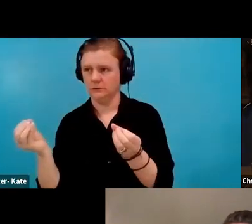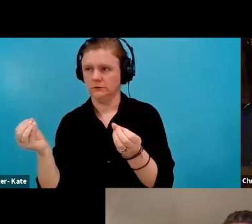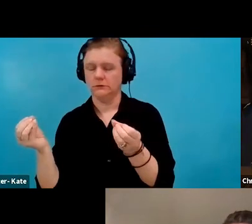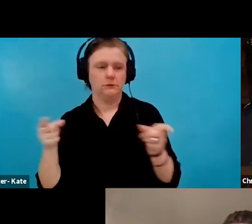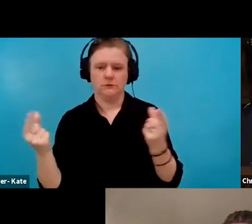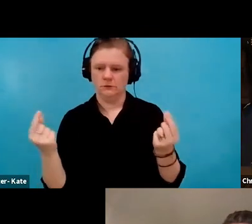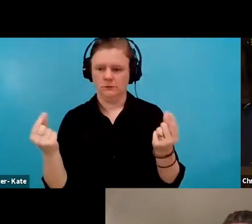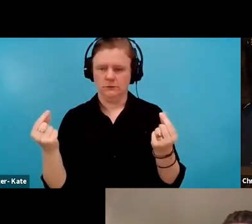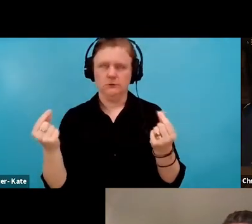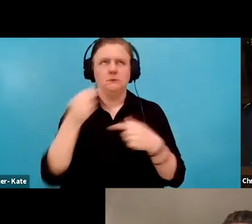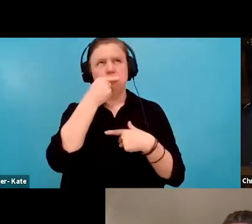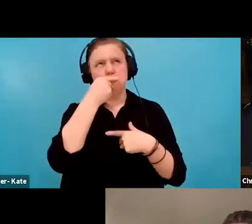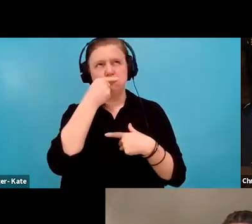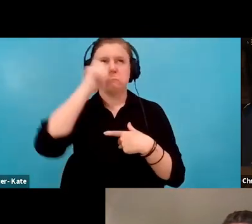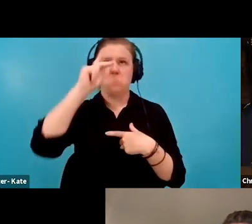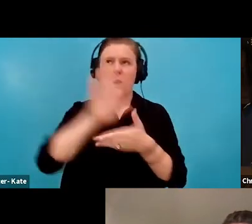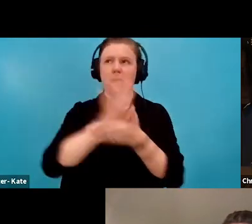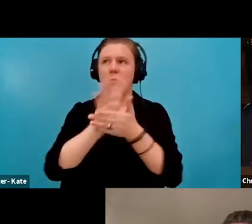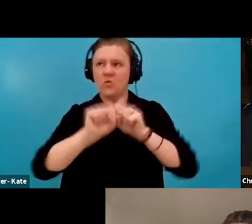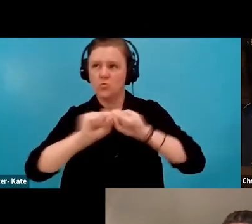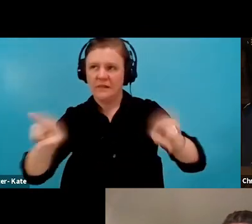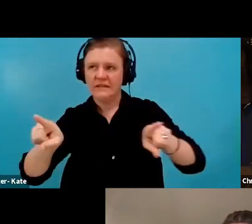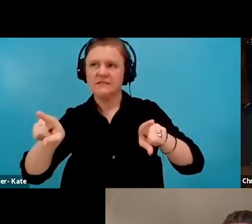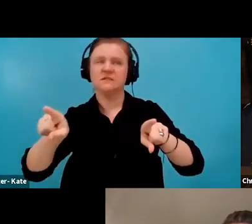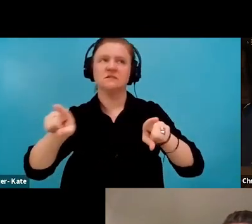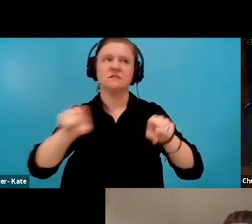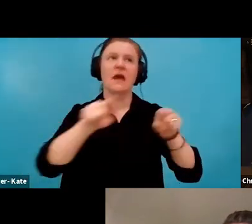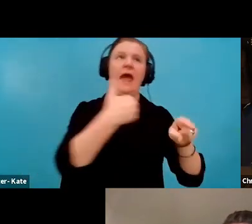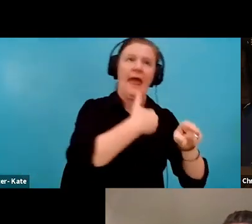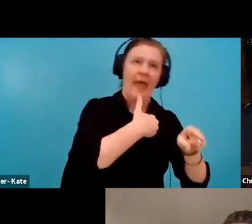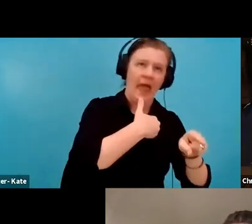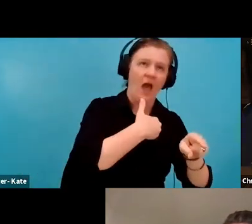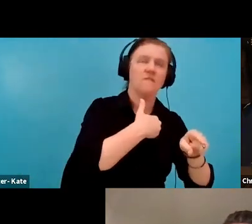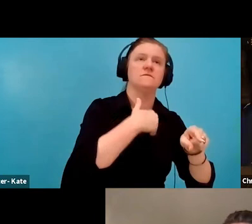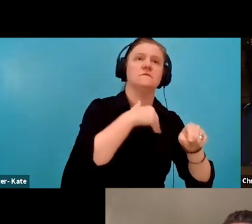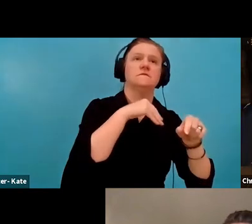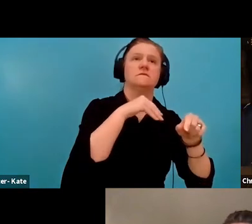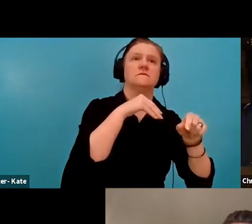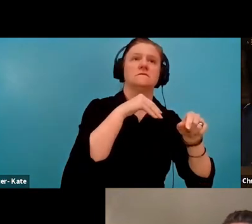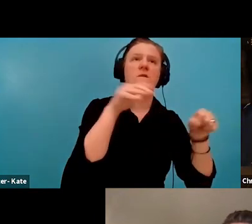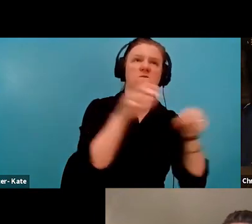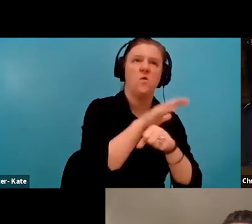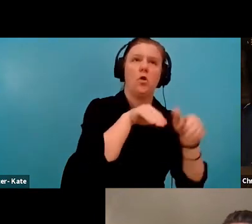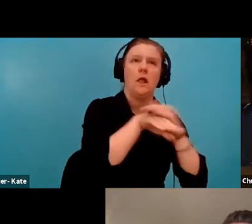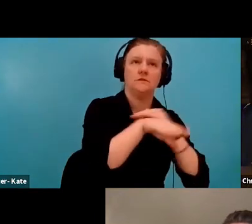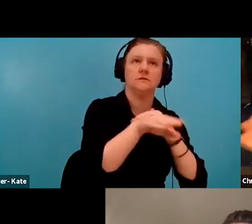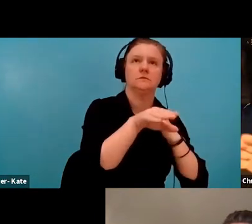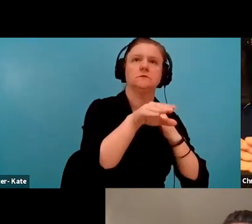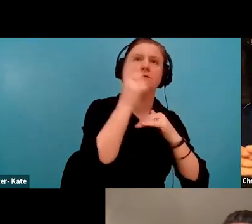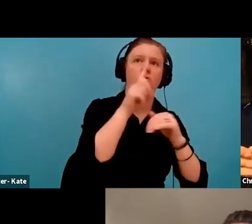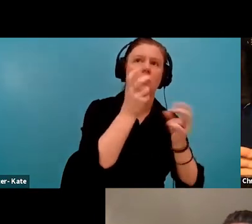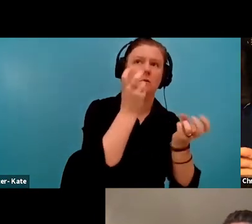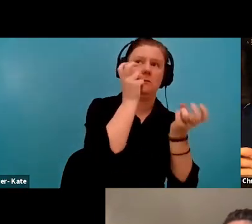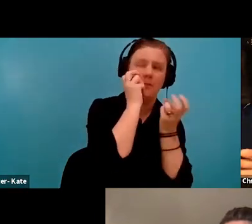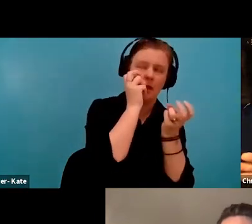It's gonna be cool. I'm gonna release the two versions. How am I gonna link these two versions together so that the people who don't need the